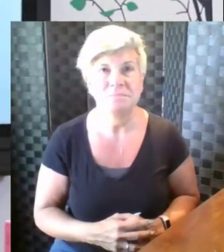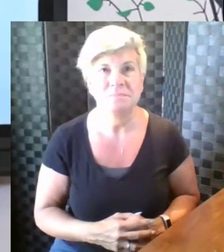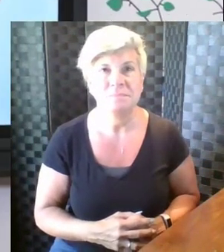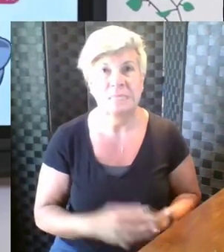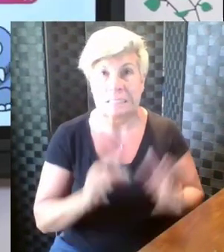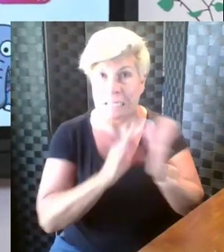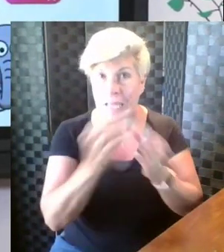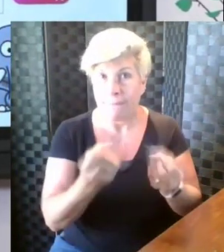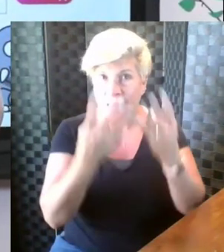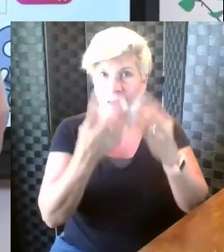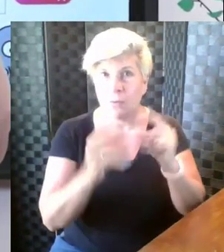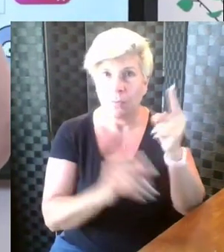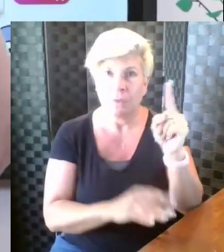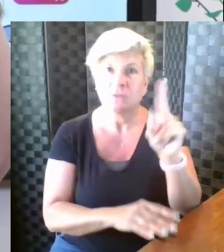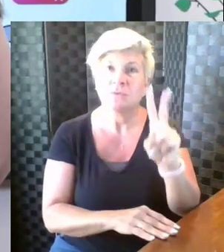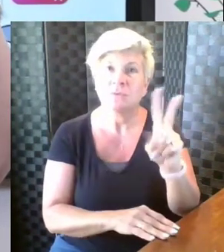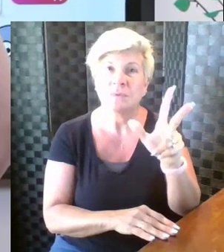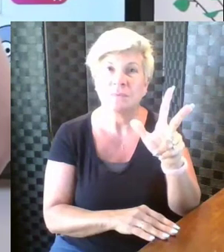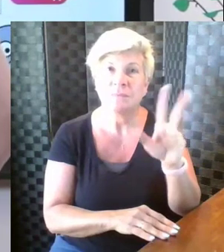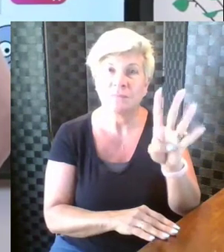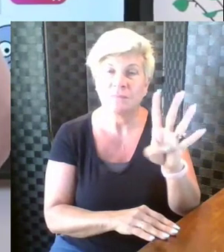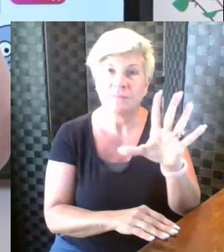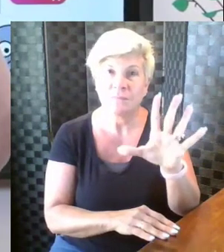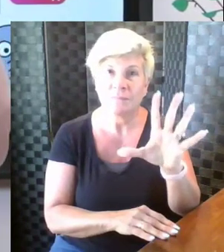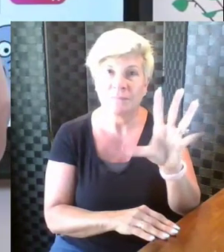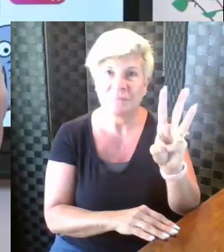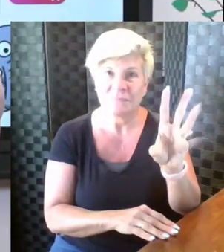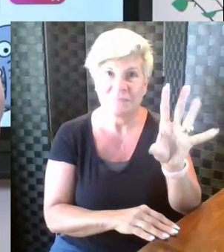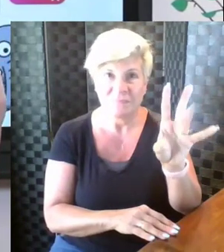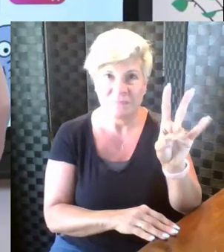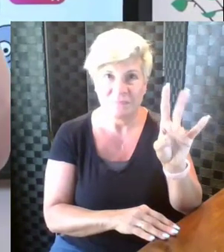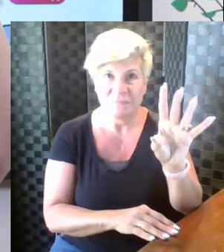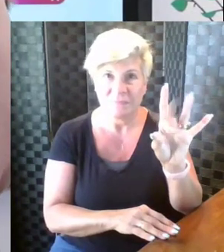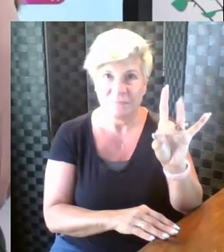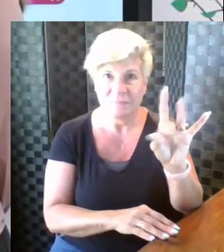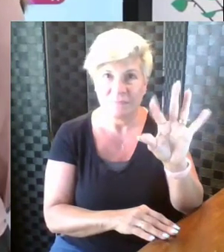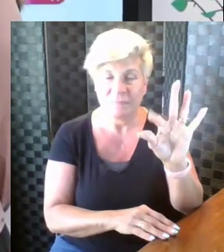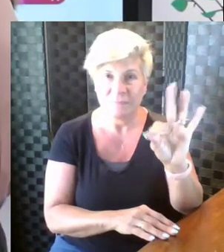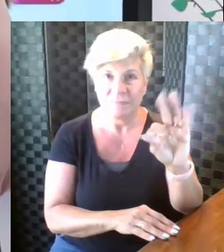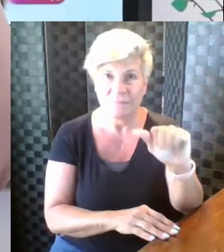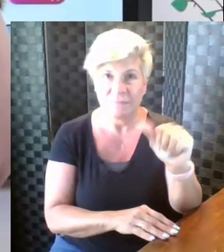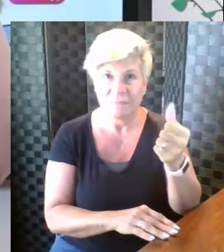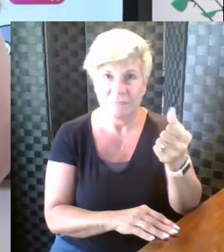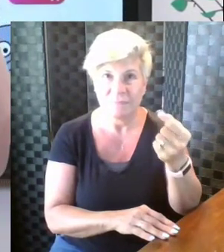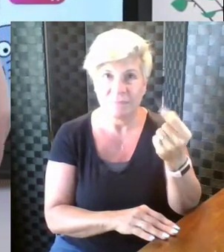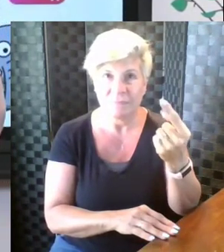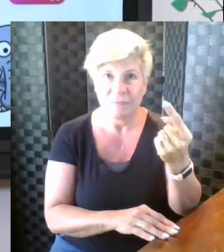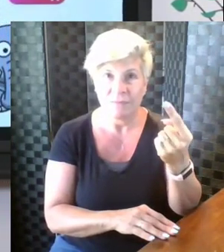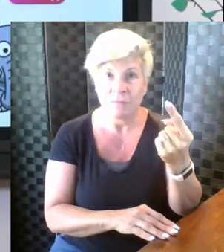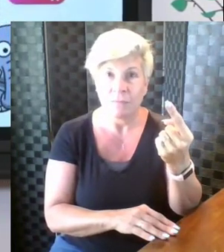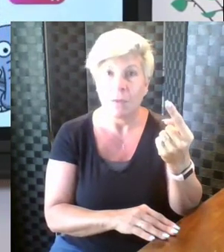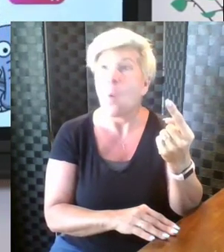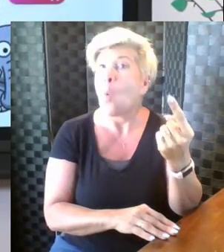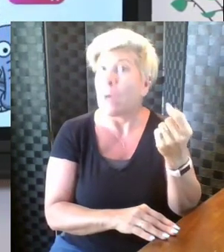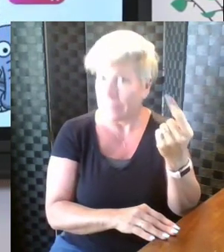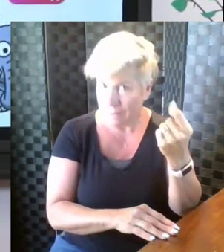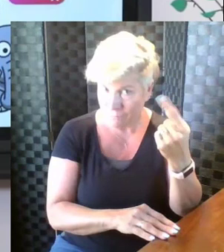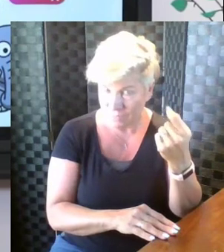Let's count how many. 1, 2, 3, 4, 5, 6, 7, 8, 9, 10,